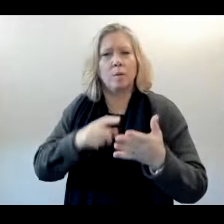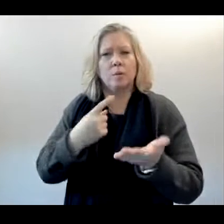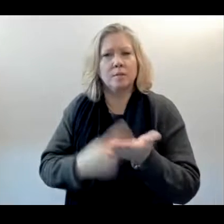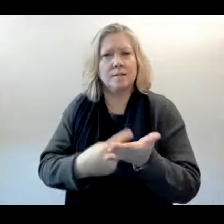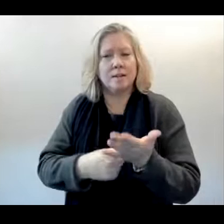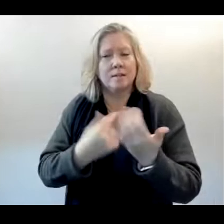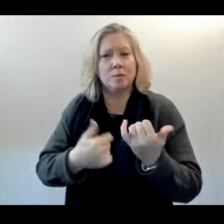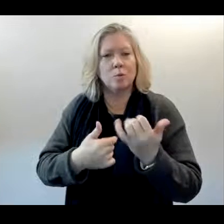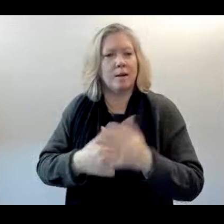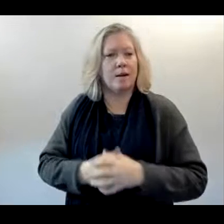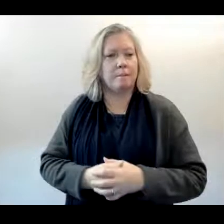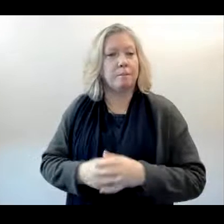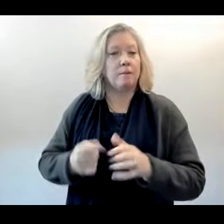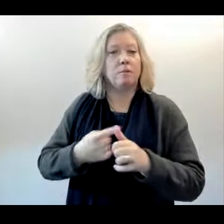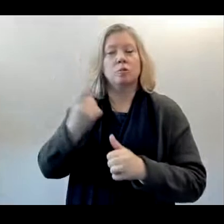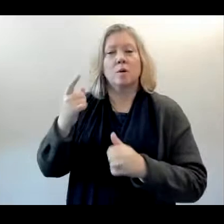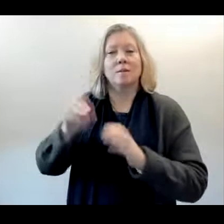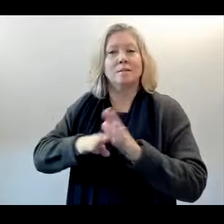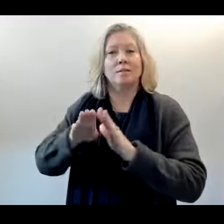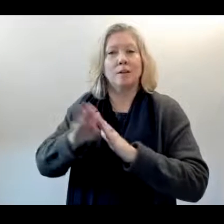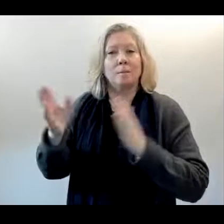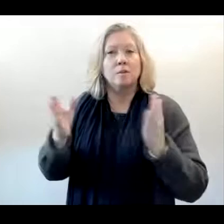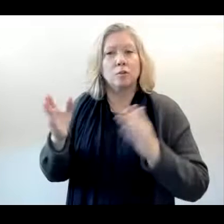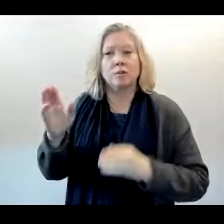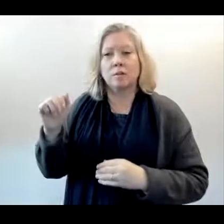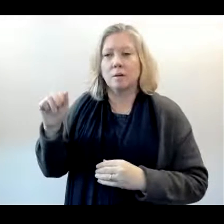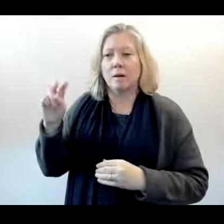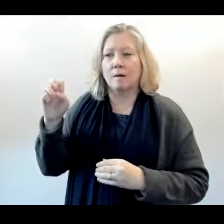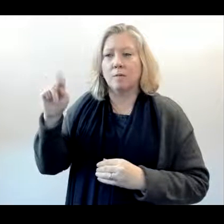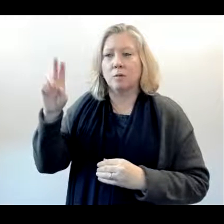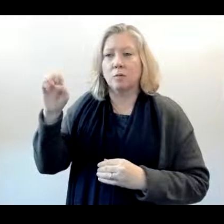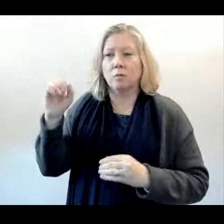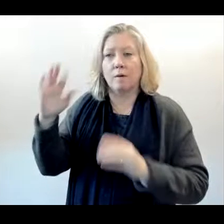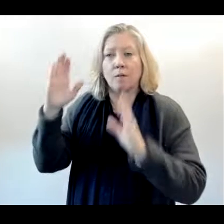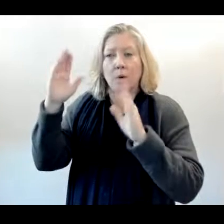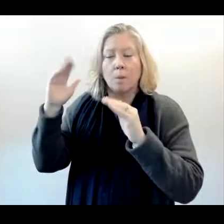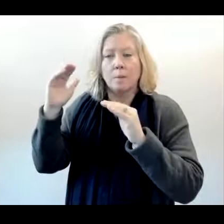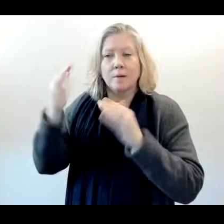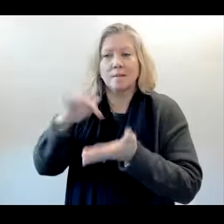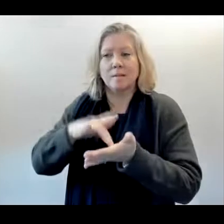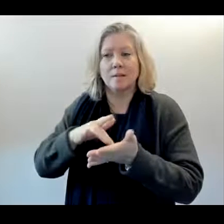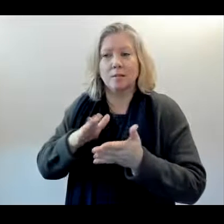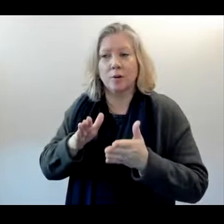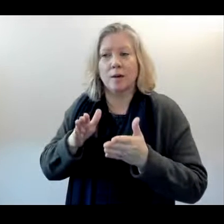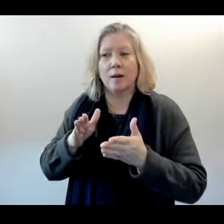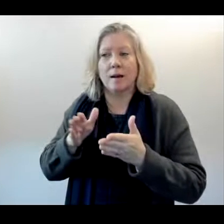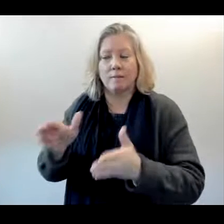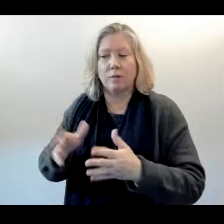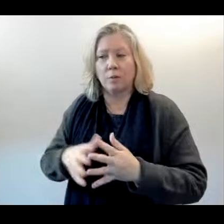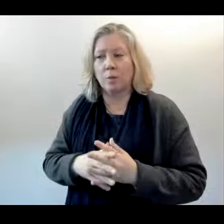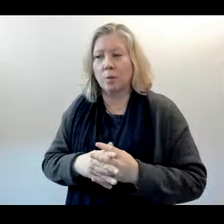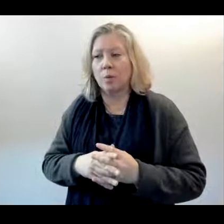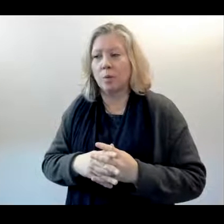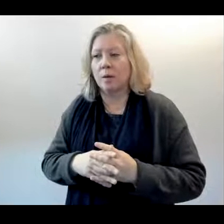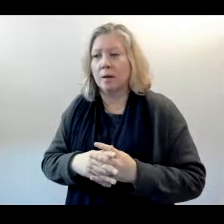being in development services for Avenues of Hope, Center Avenue Studio Volsi. Joining us for this one